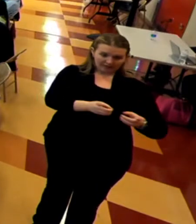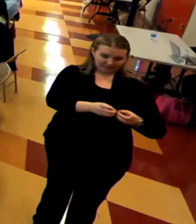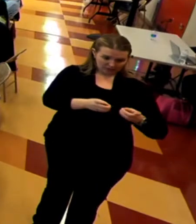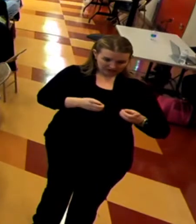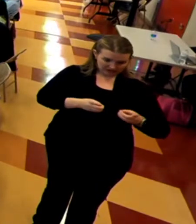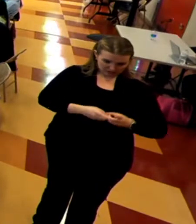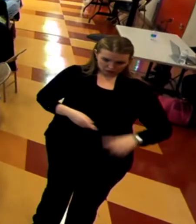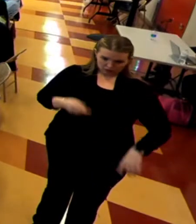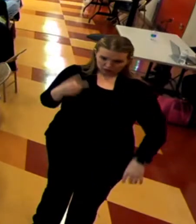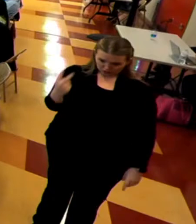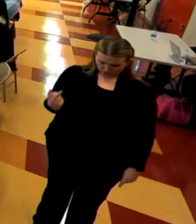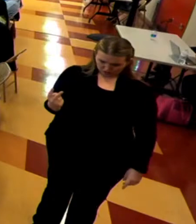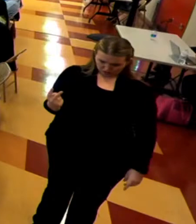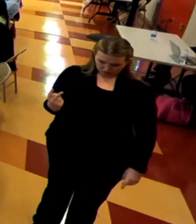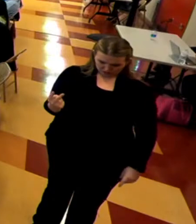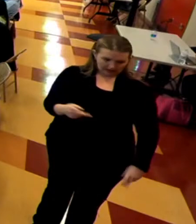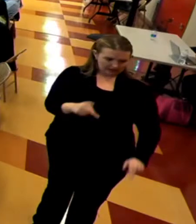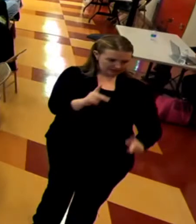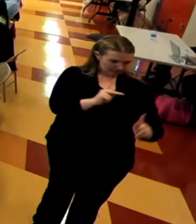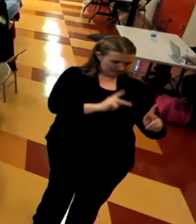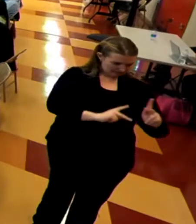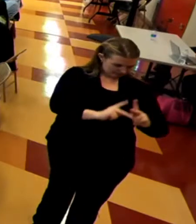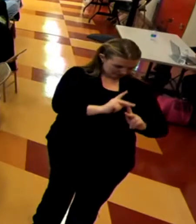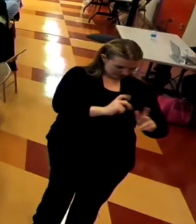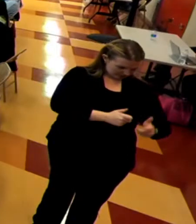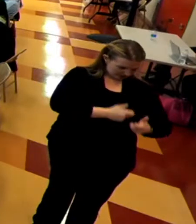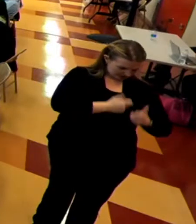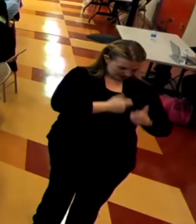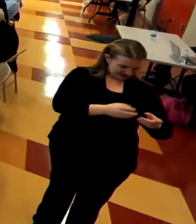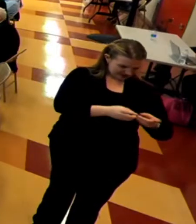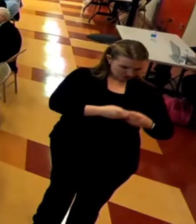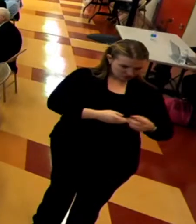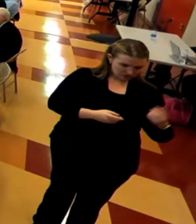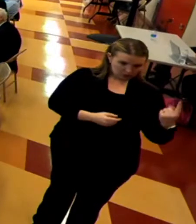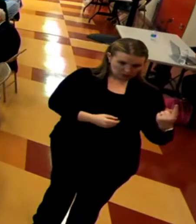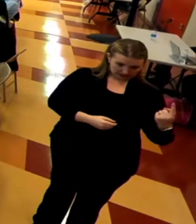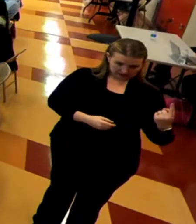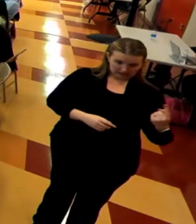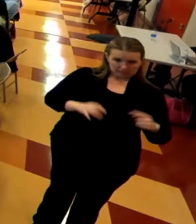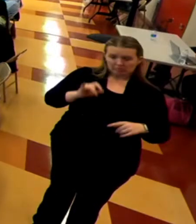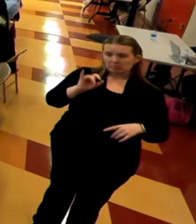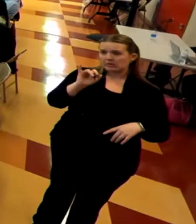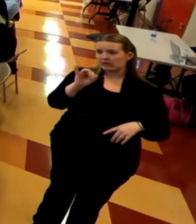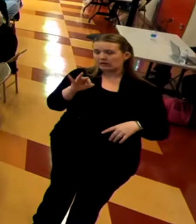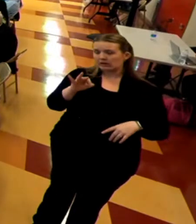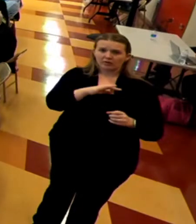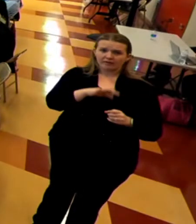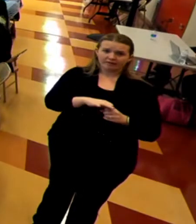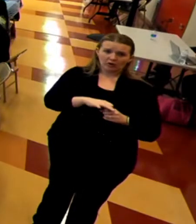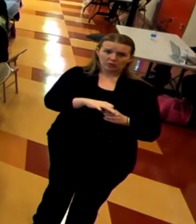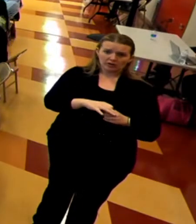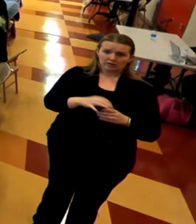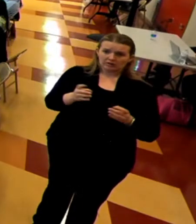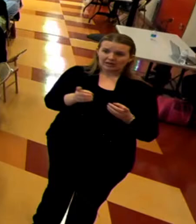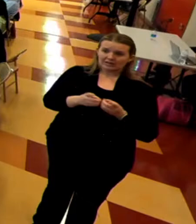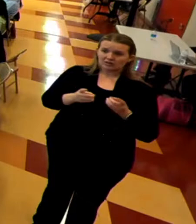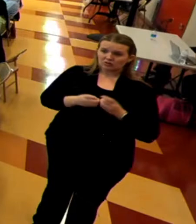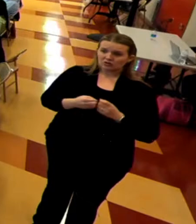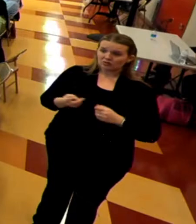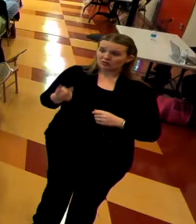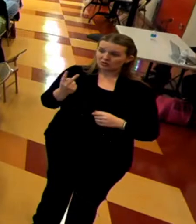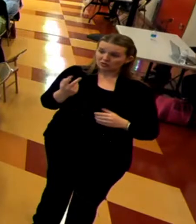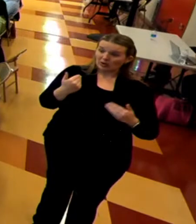you look at the population figure in District 1, and if you voted on it, the District 2 residents have